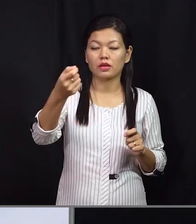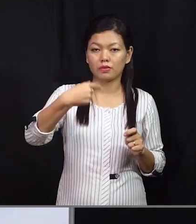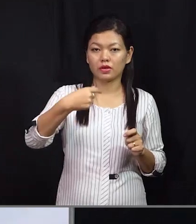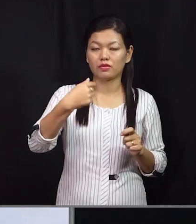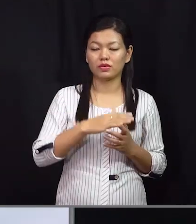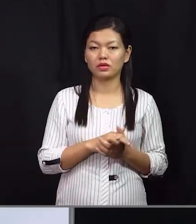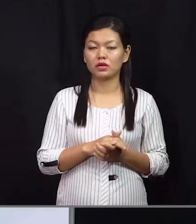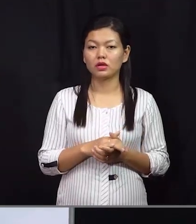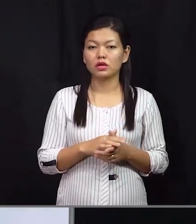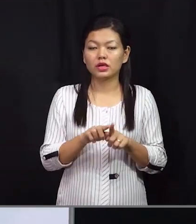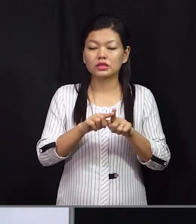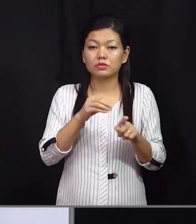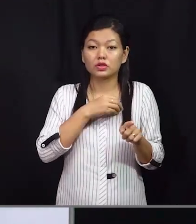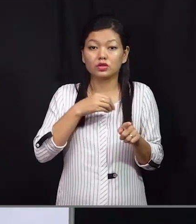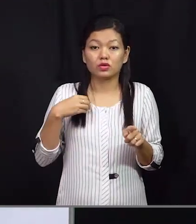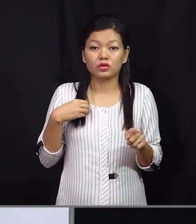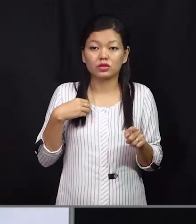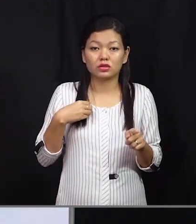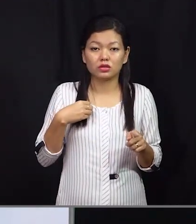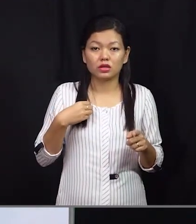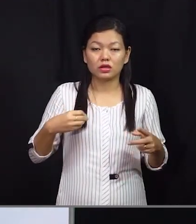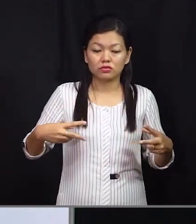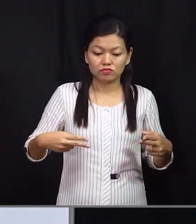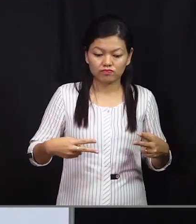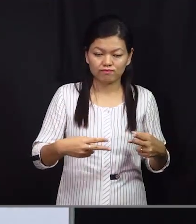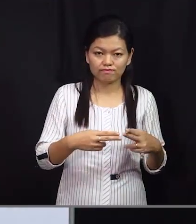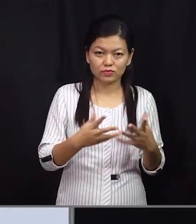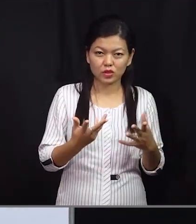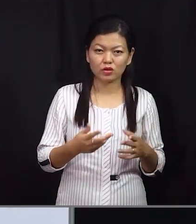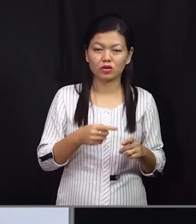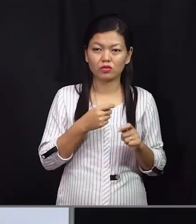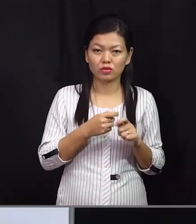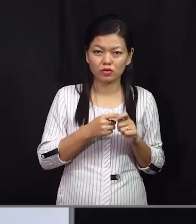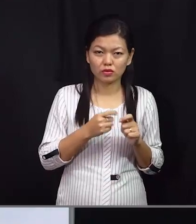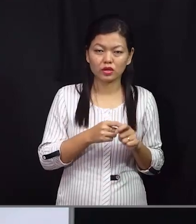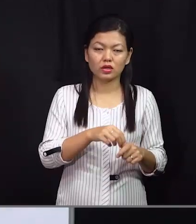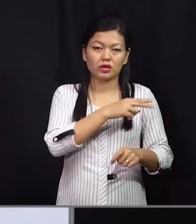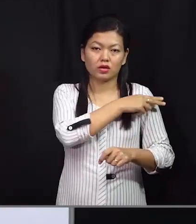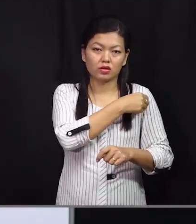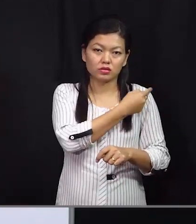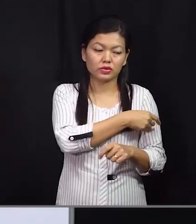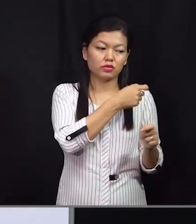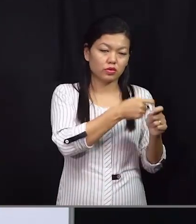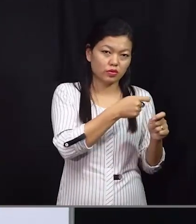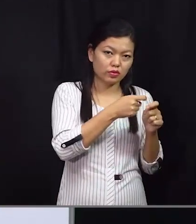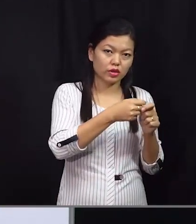he also earns money, isn't that? As a teacher also earns money through his profession. So,